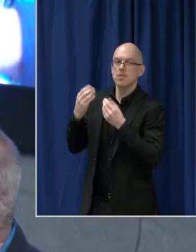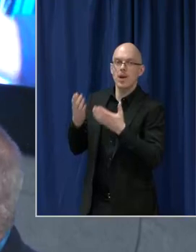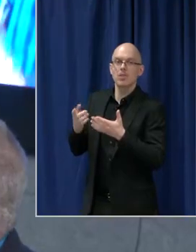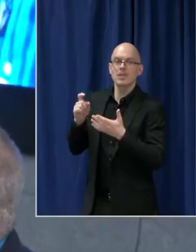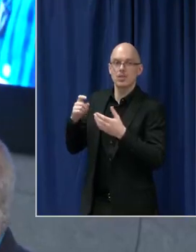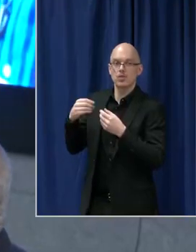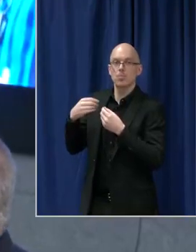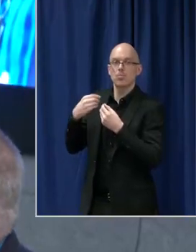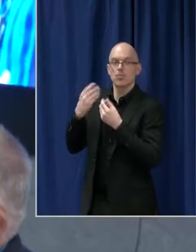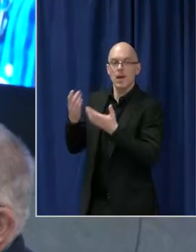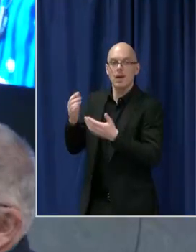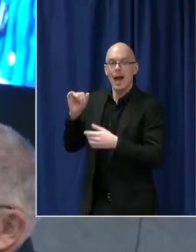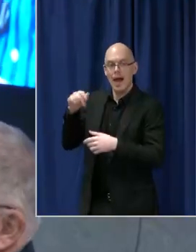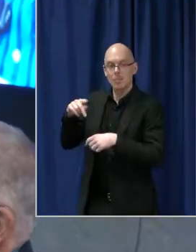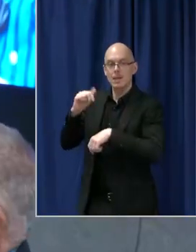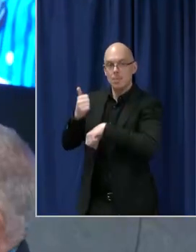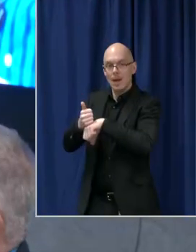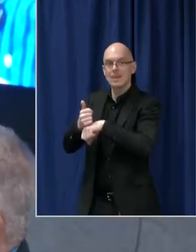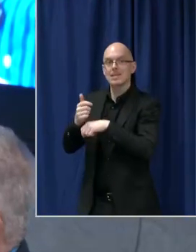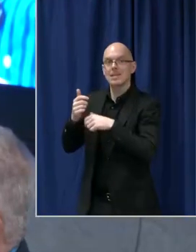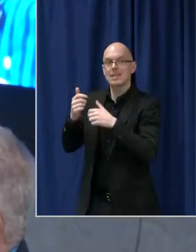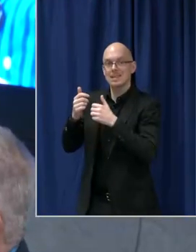That's right.